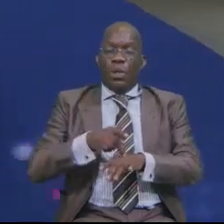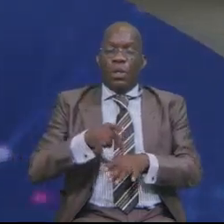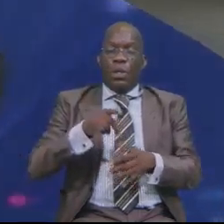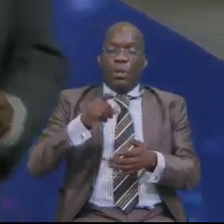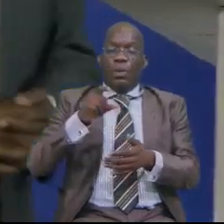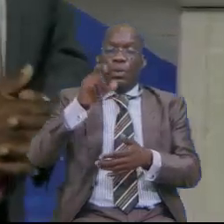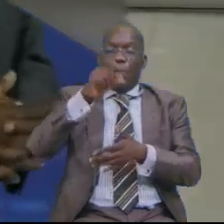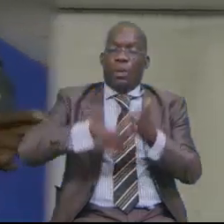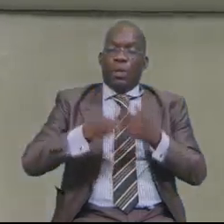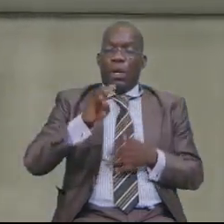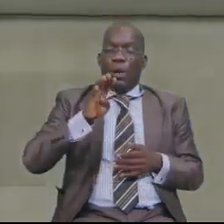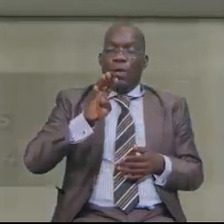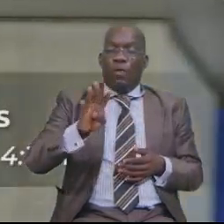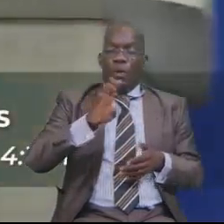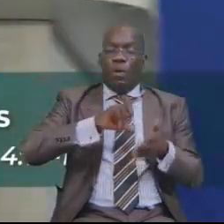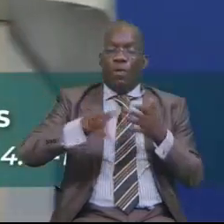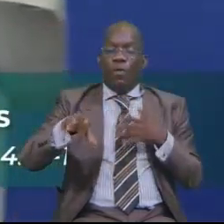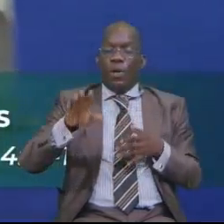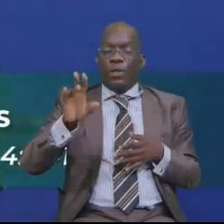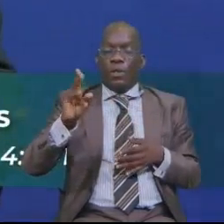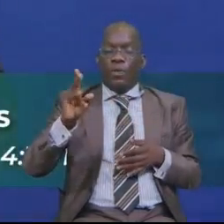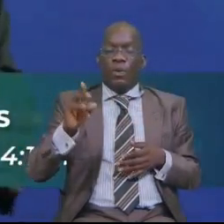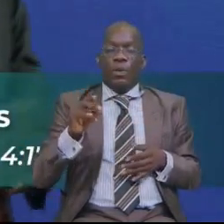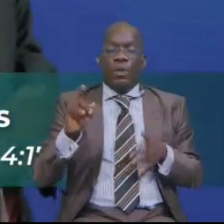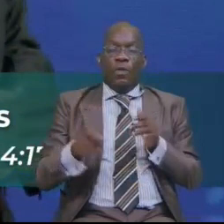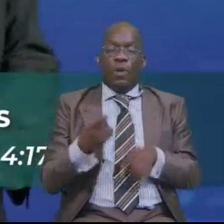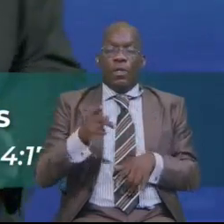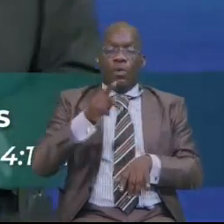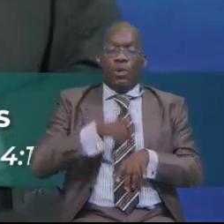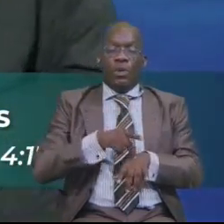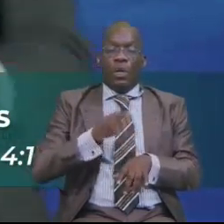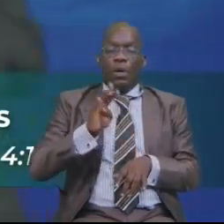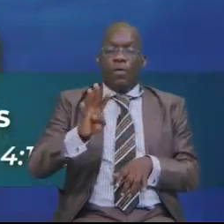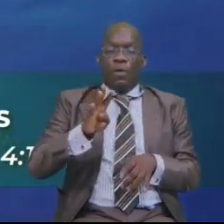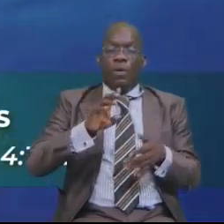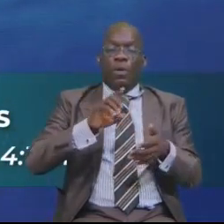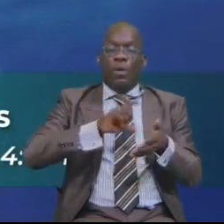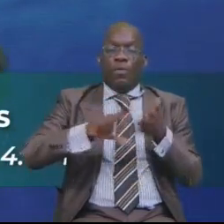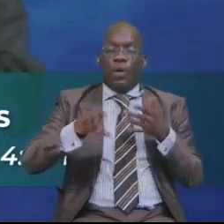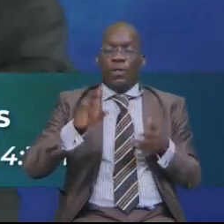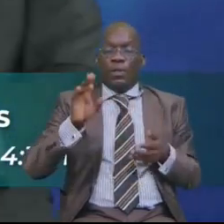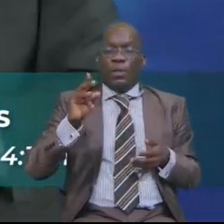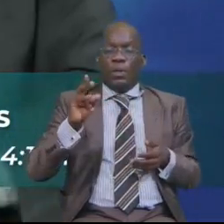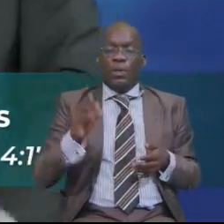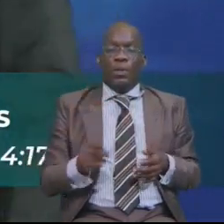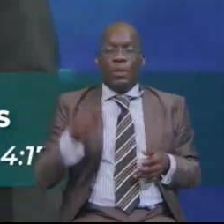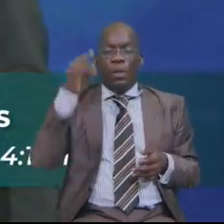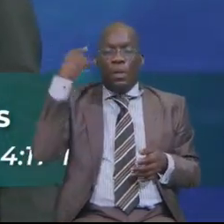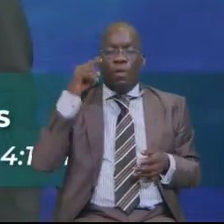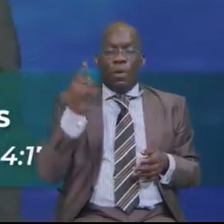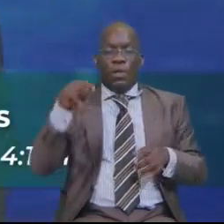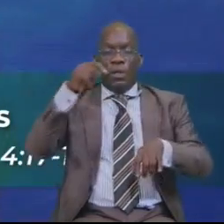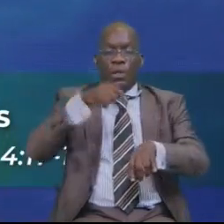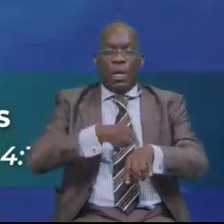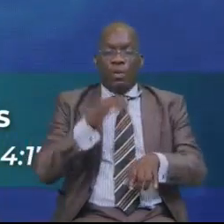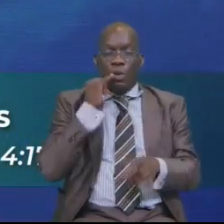from verse 17. 1 Peter chapter 4, reading from verse 17. For the time is